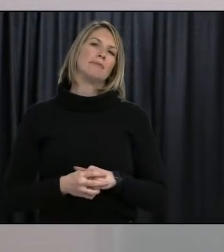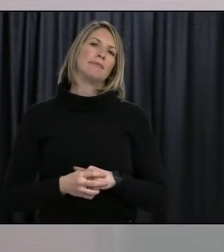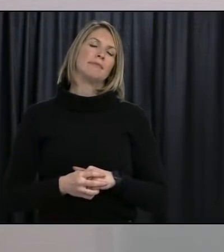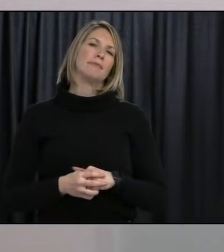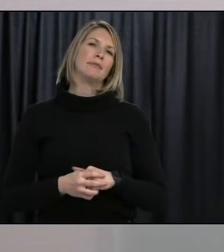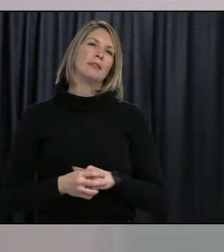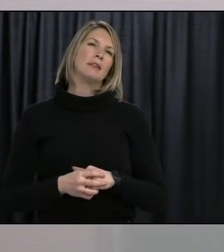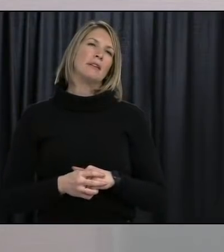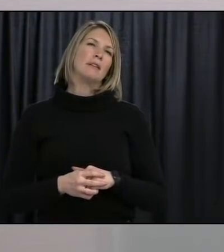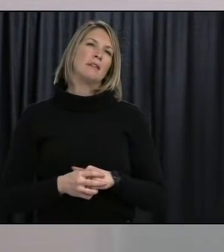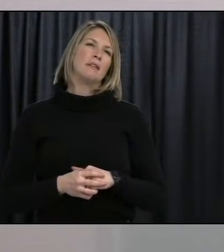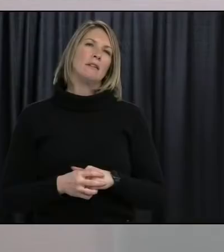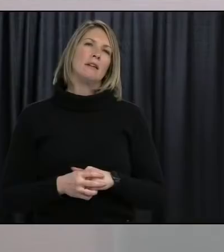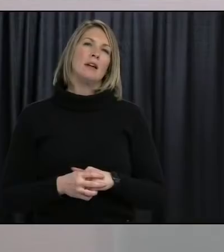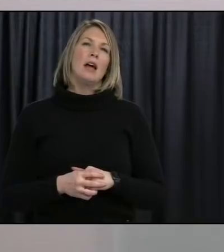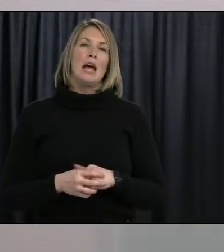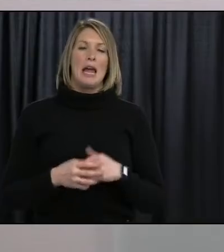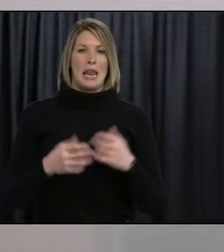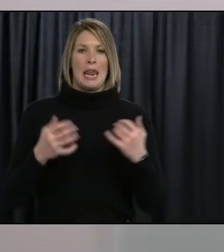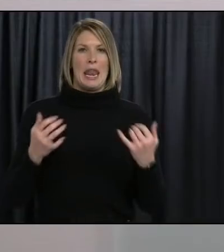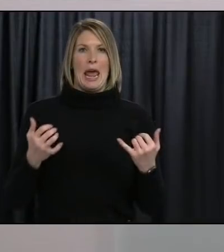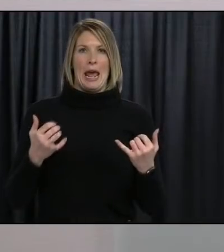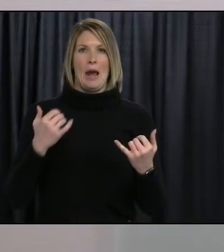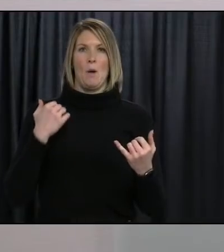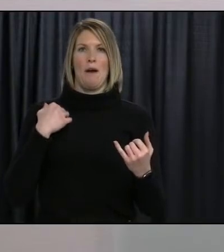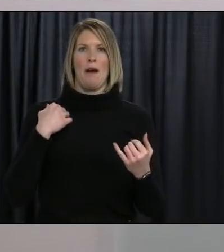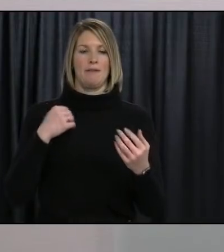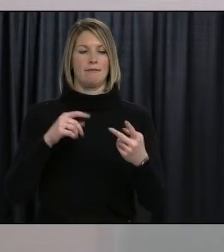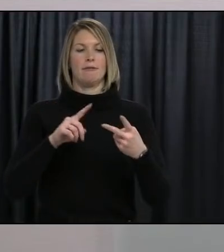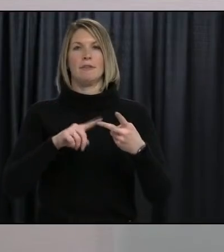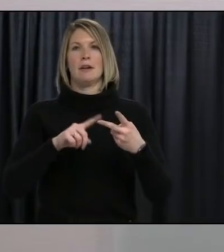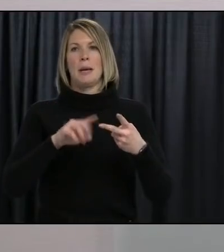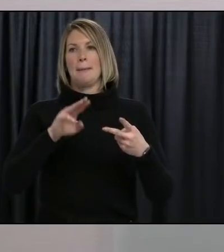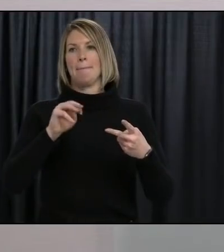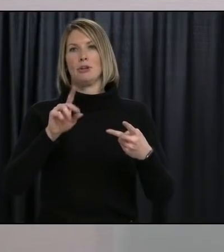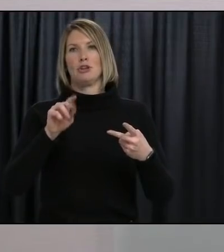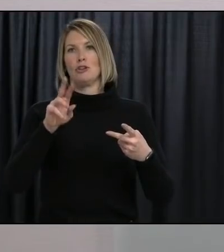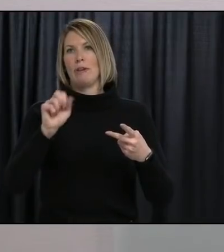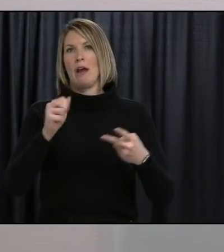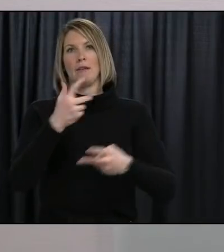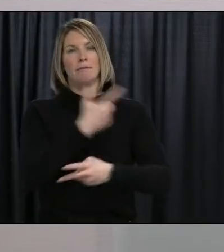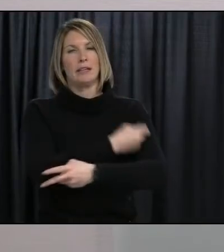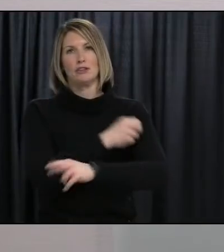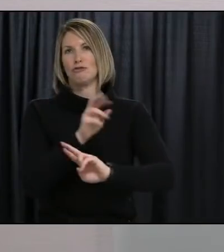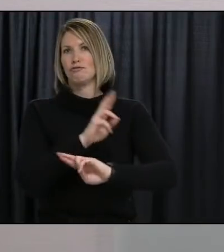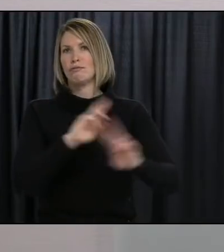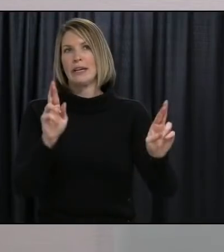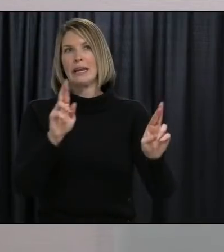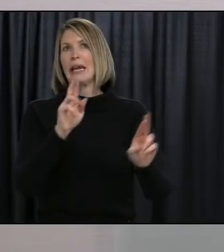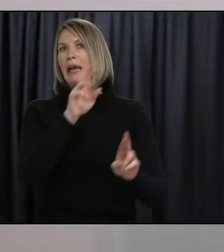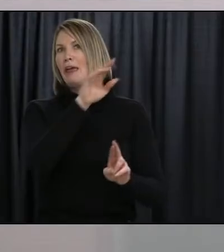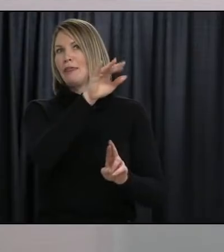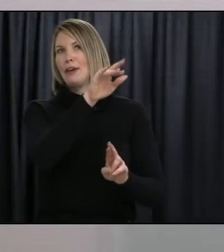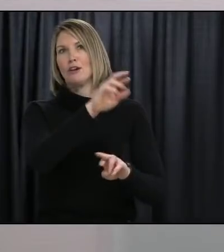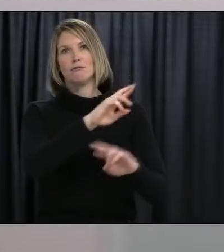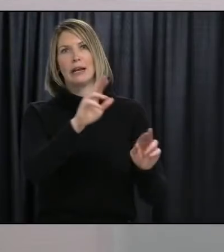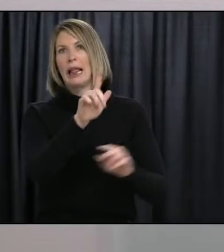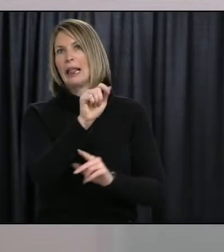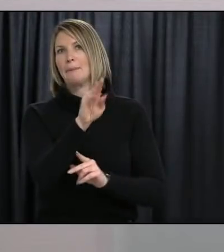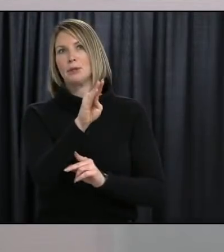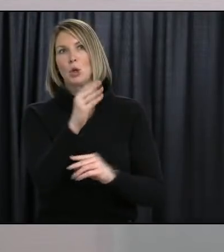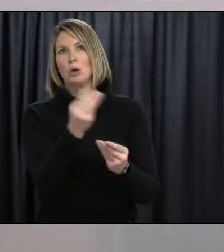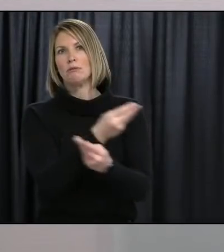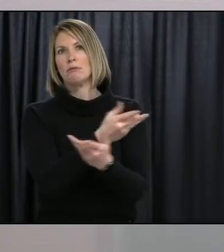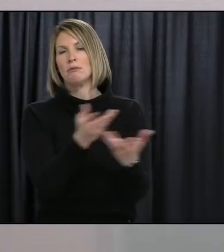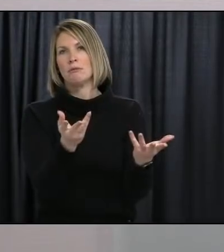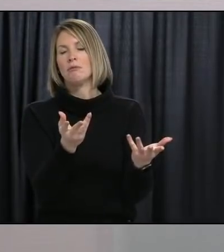have now the Moderna vaccine in Labrador and ready to, ostensibly ready to head out